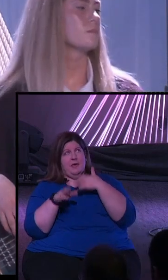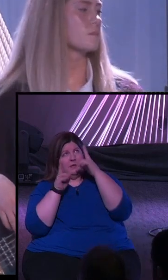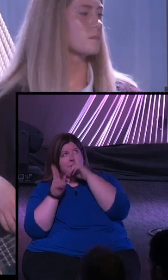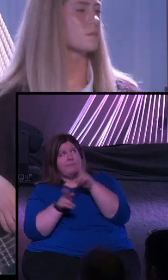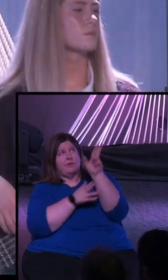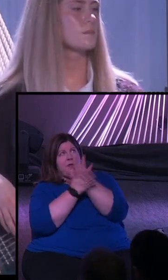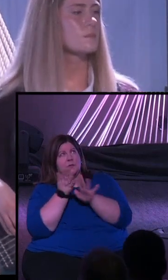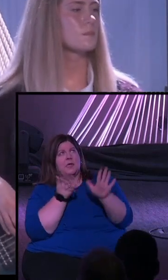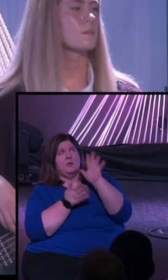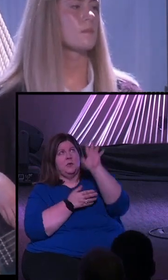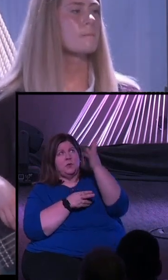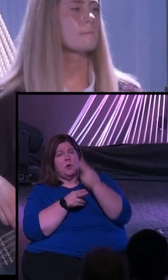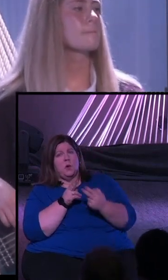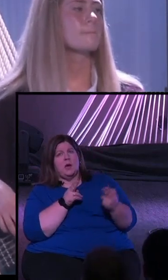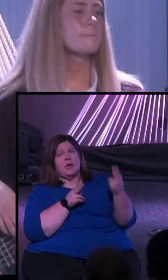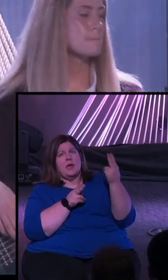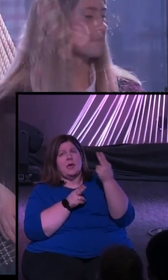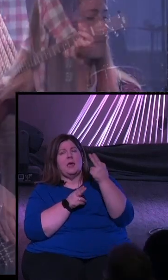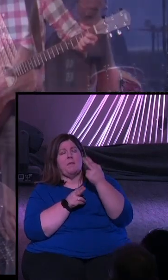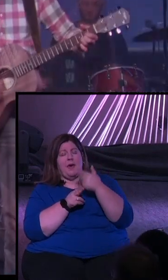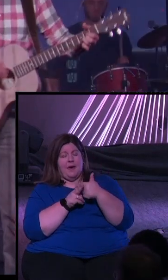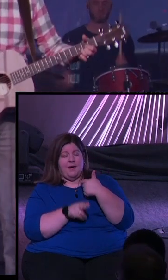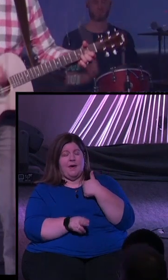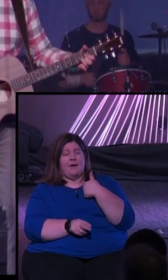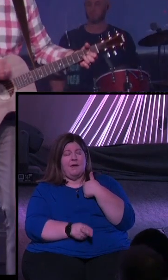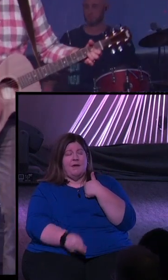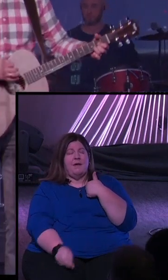brings glory to your name. I